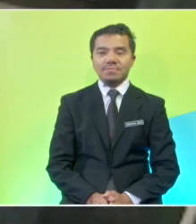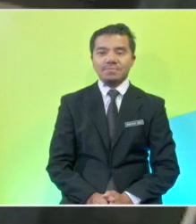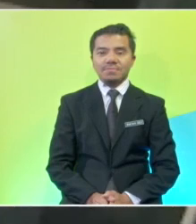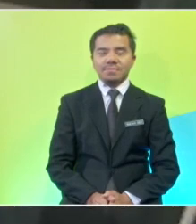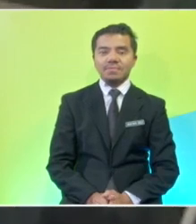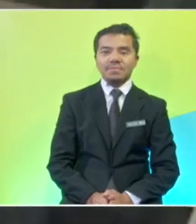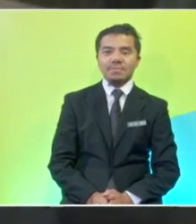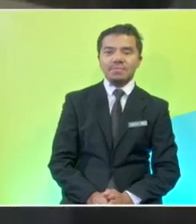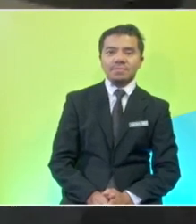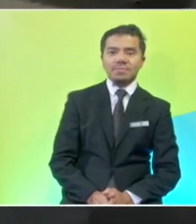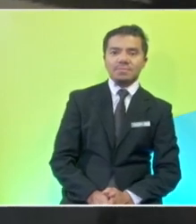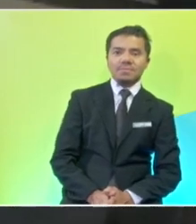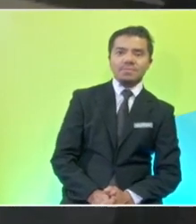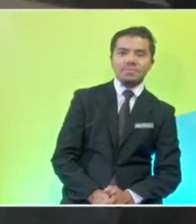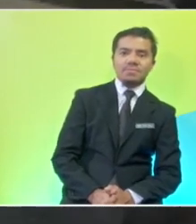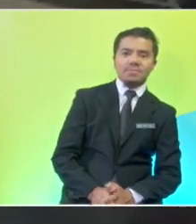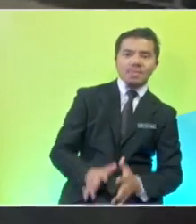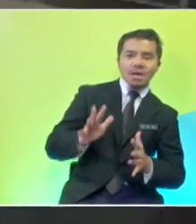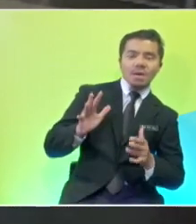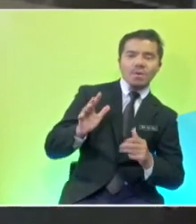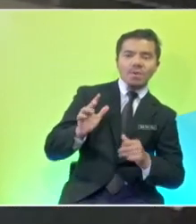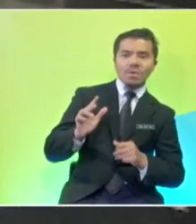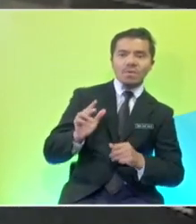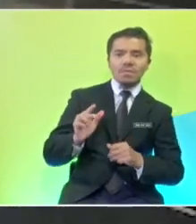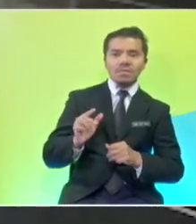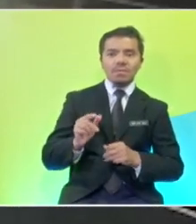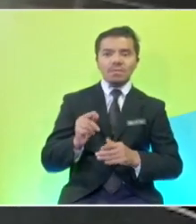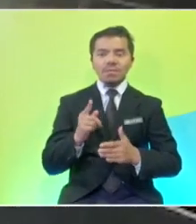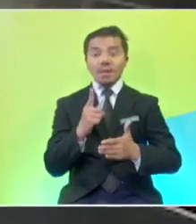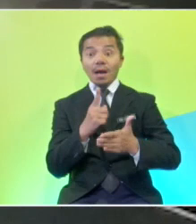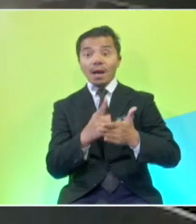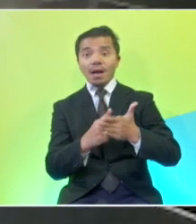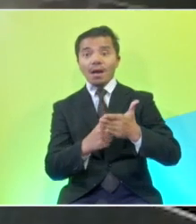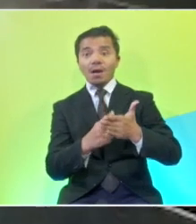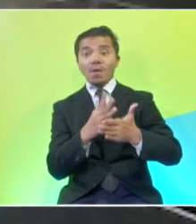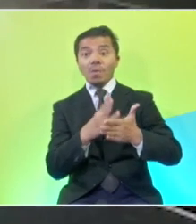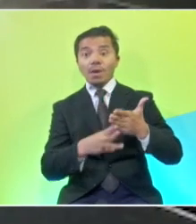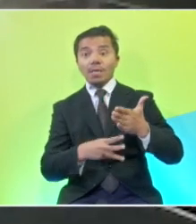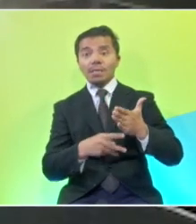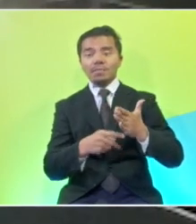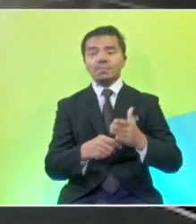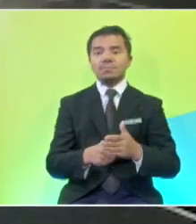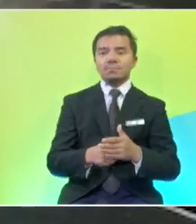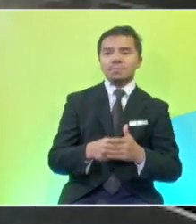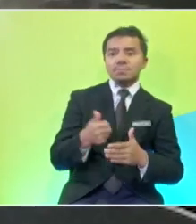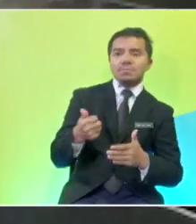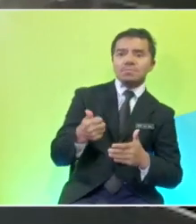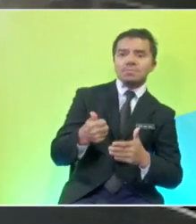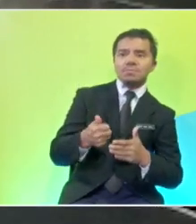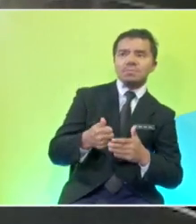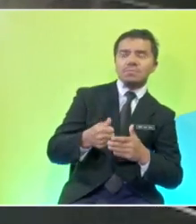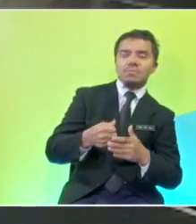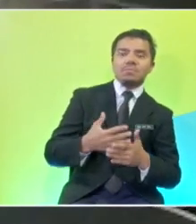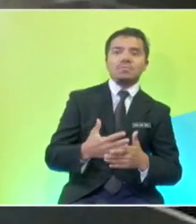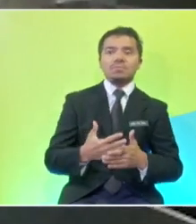Ouch! I have burned my hand. Aiman, what happened? I have accidentally burned my hand. Oh my god, you okay